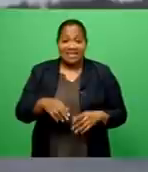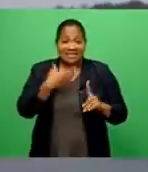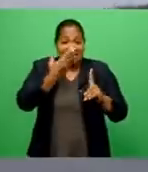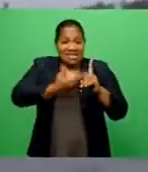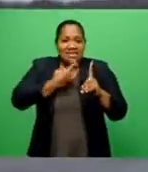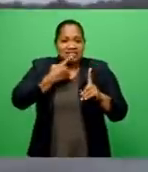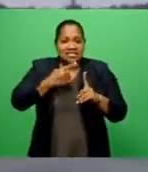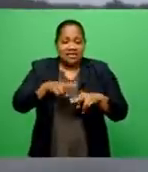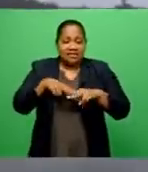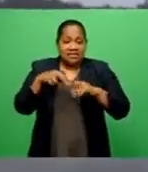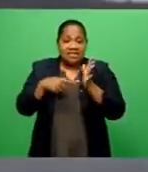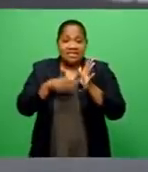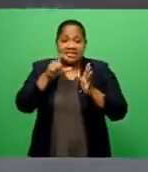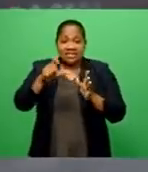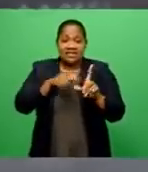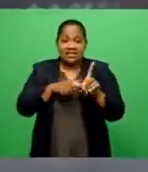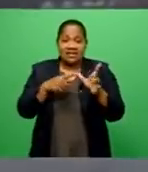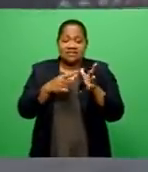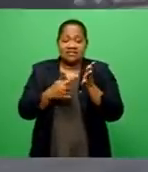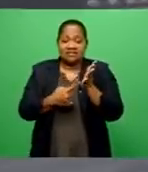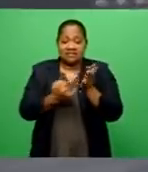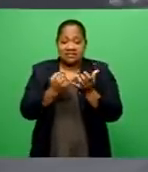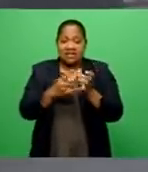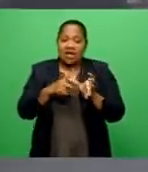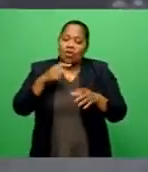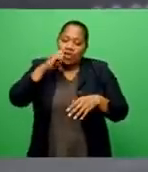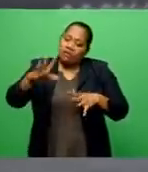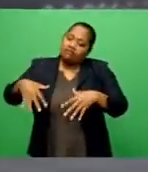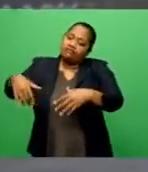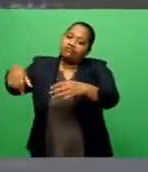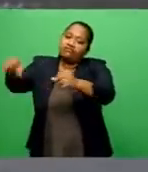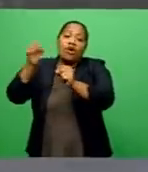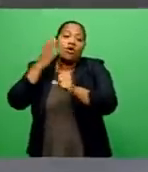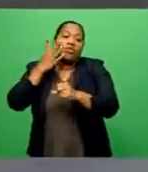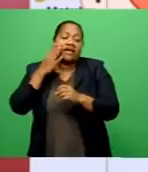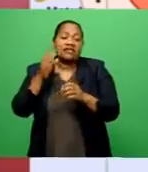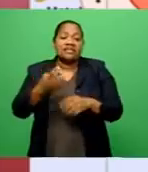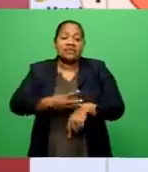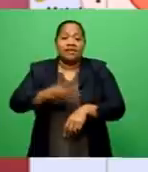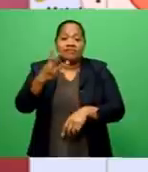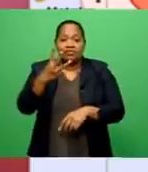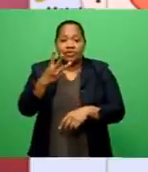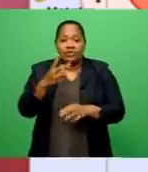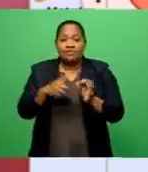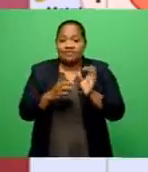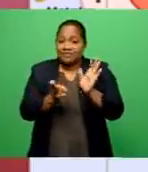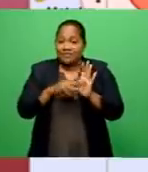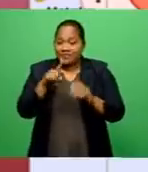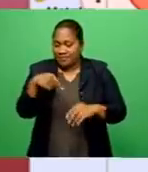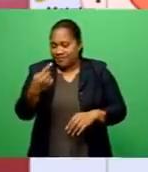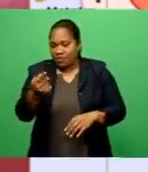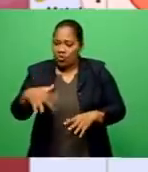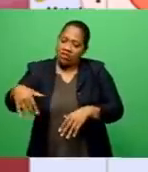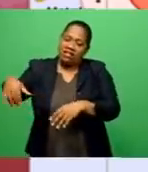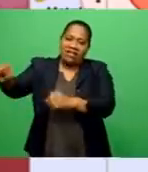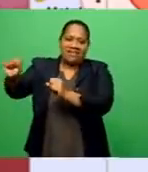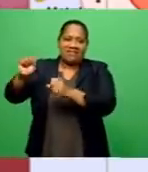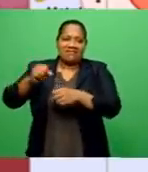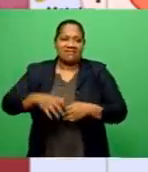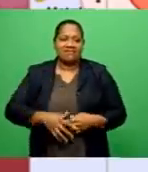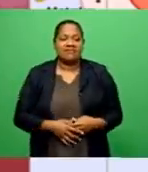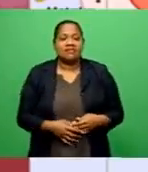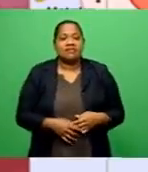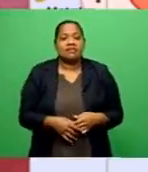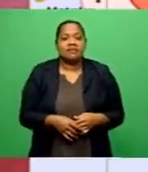Fiji waters around 3 p.m. tomorrow as a Category 2 system. For those